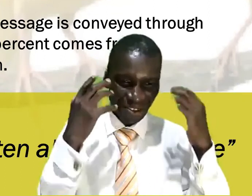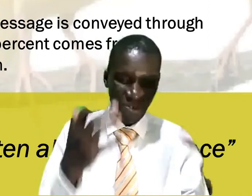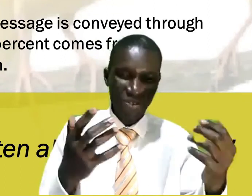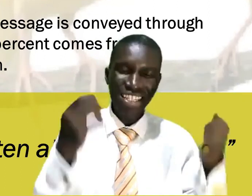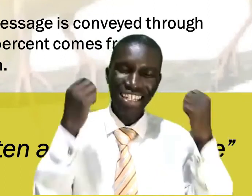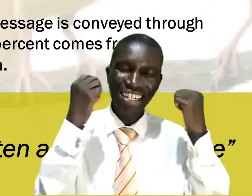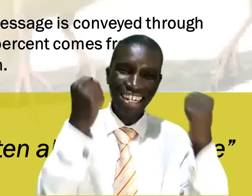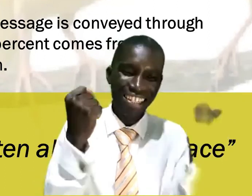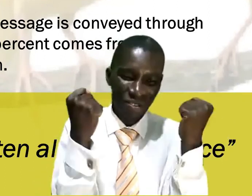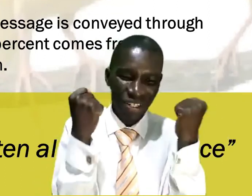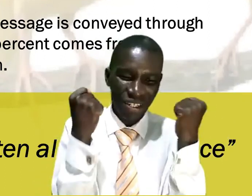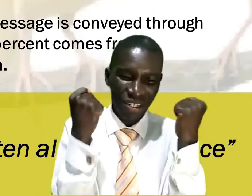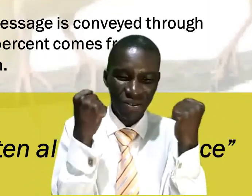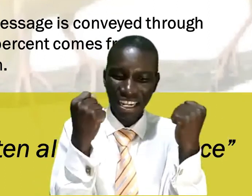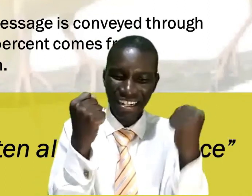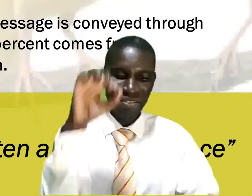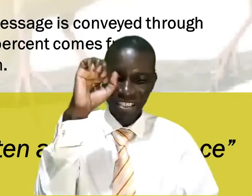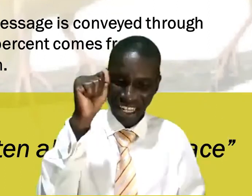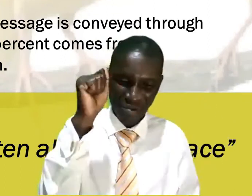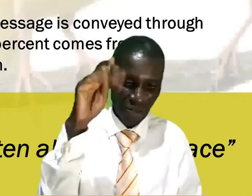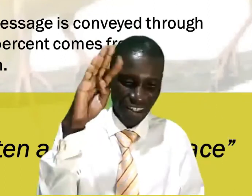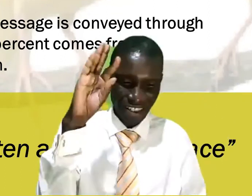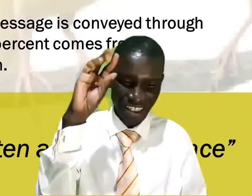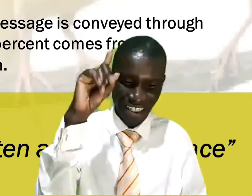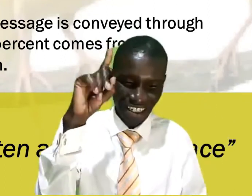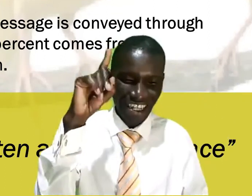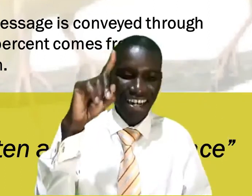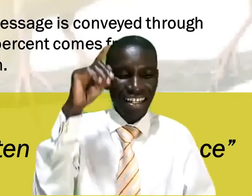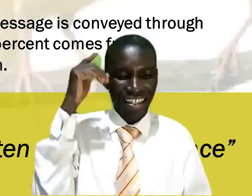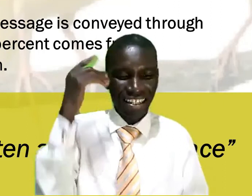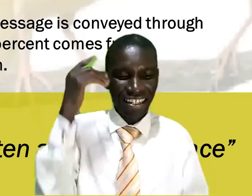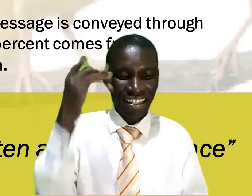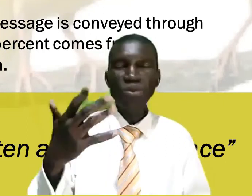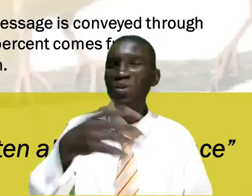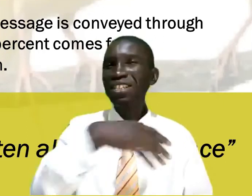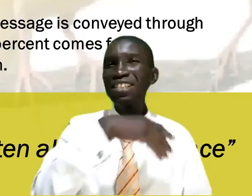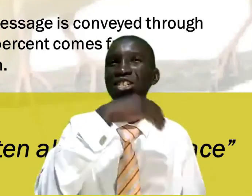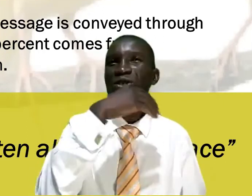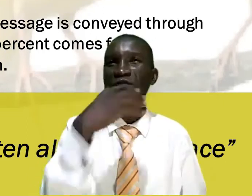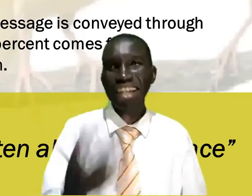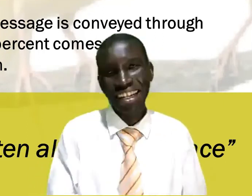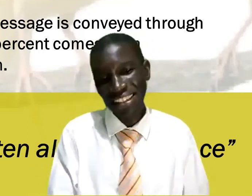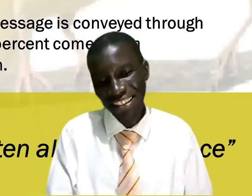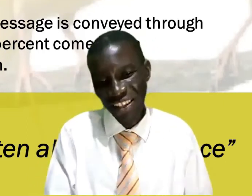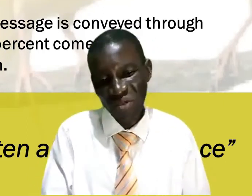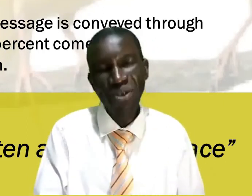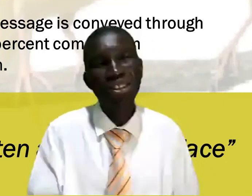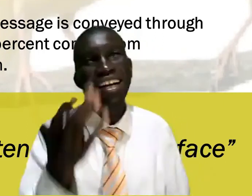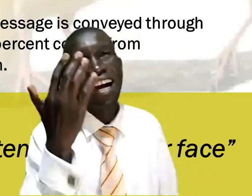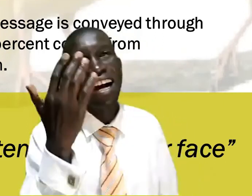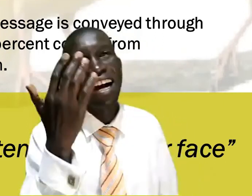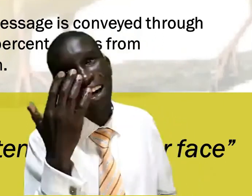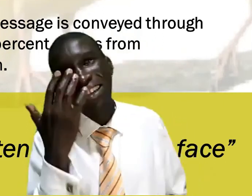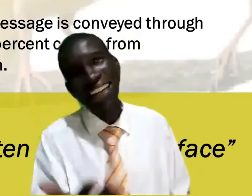to do the hands when they do sign language, A, B, C, D. This will teach you last